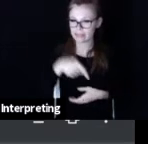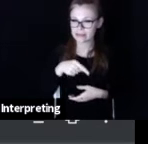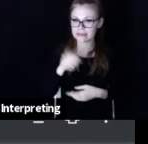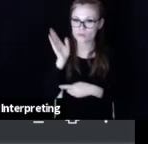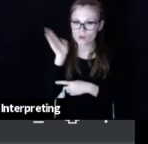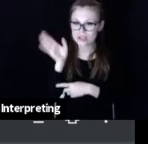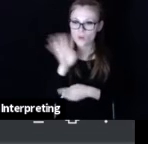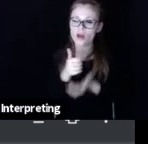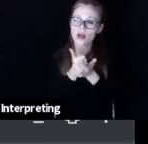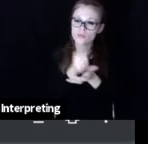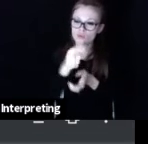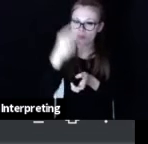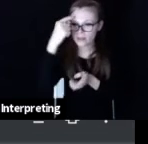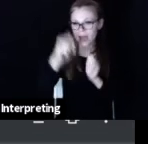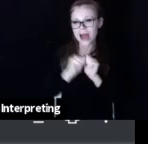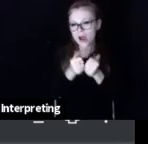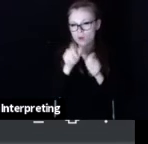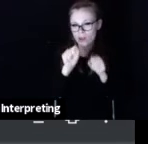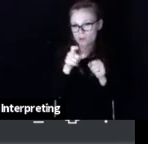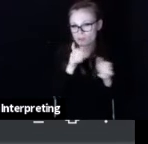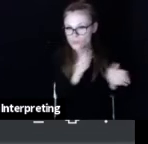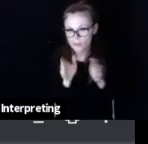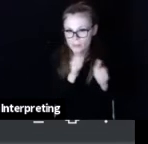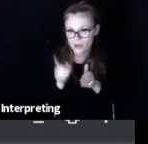about how to prepare for that visit.